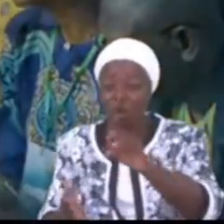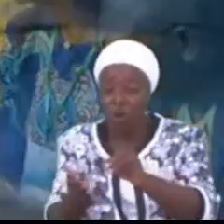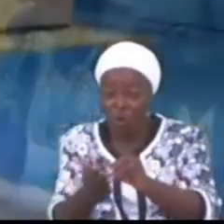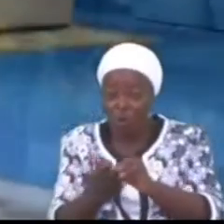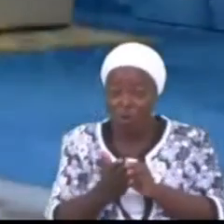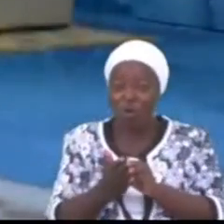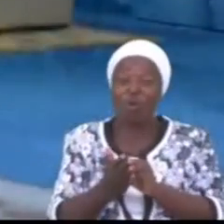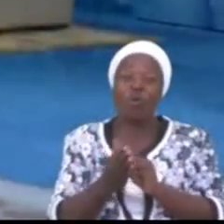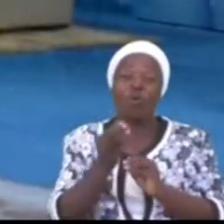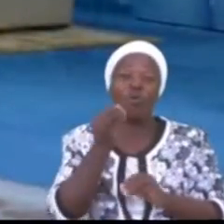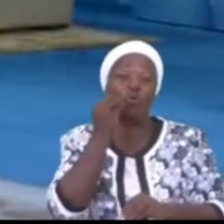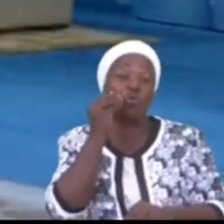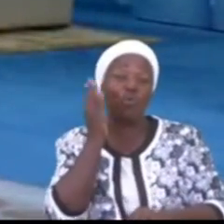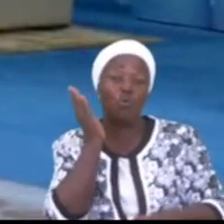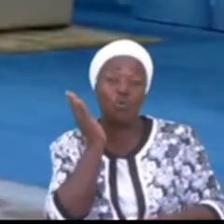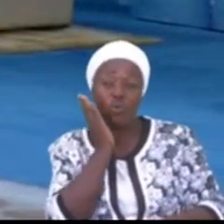mansion.